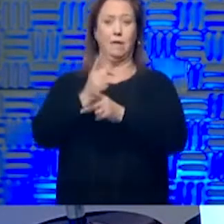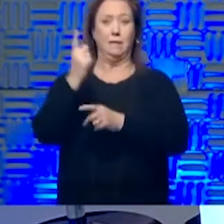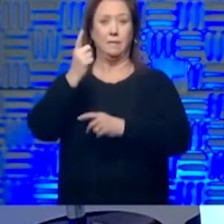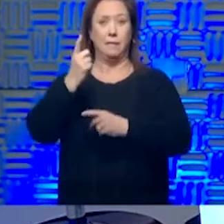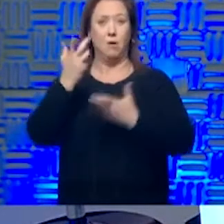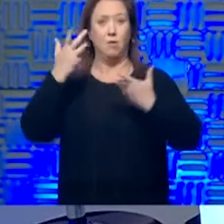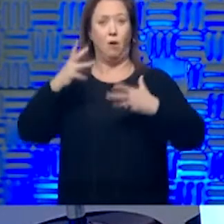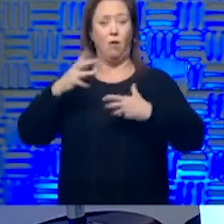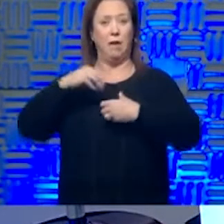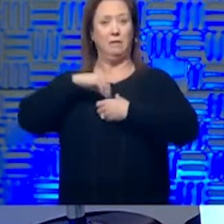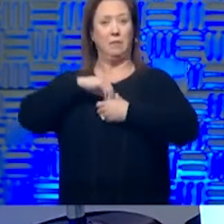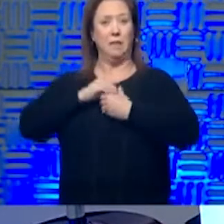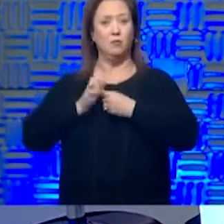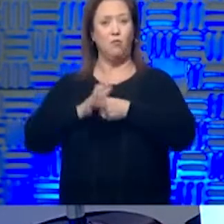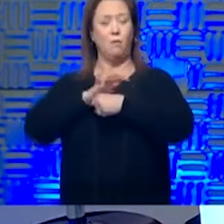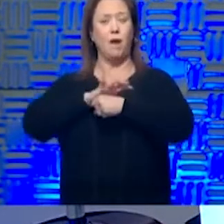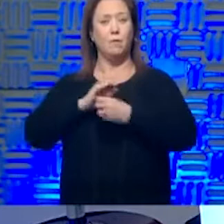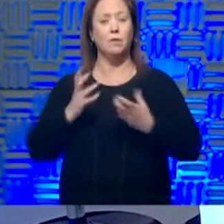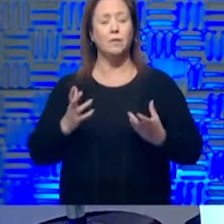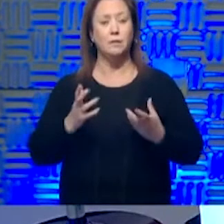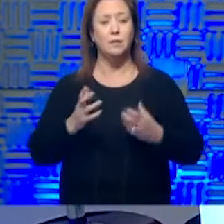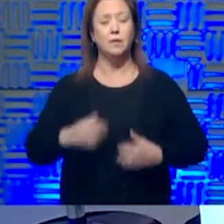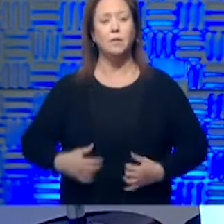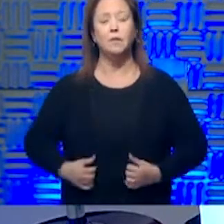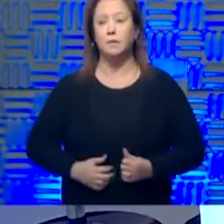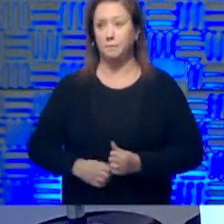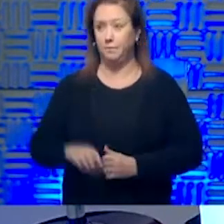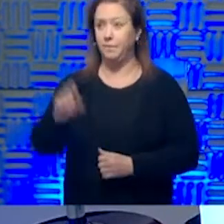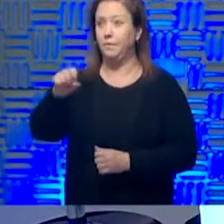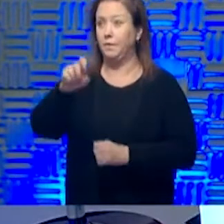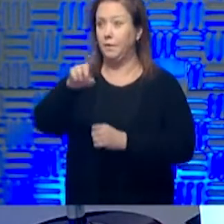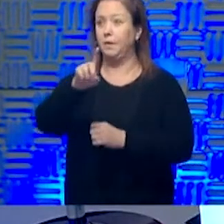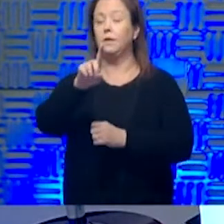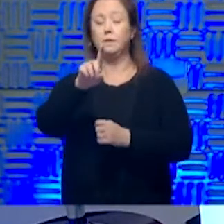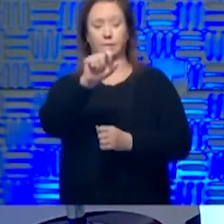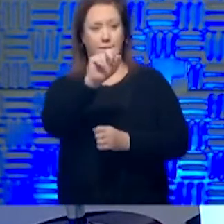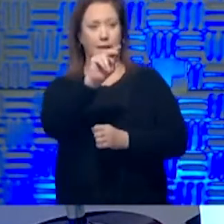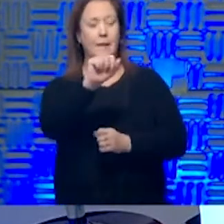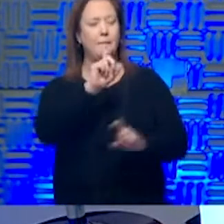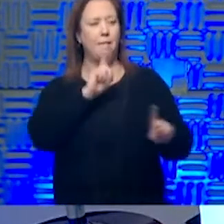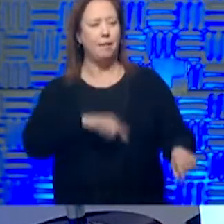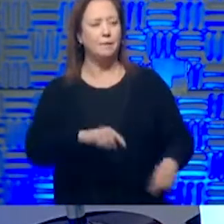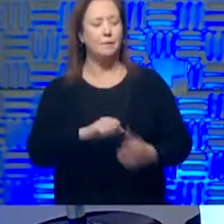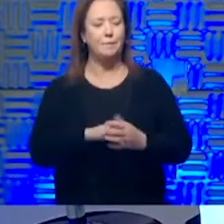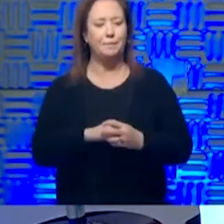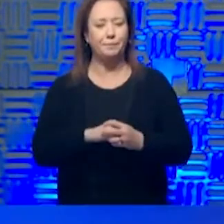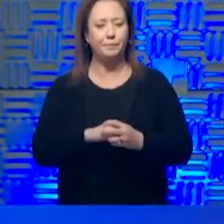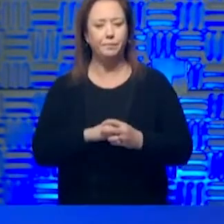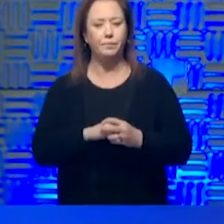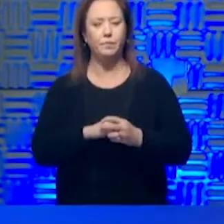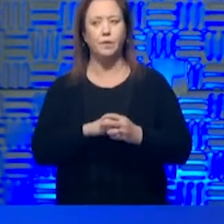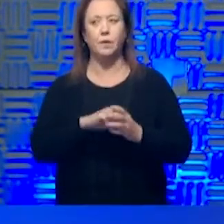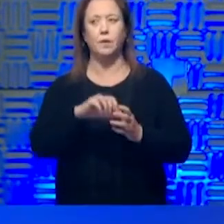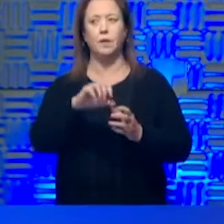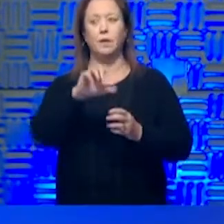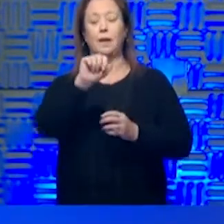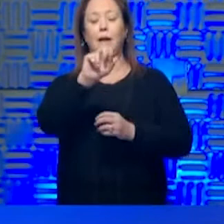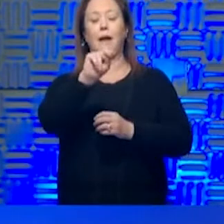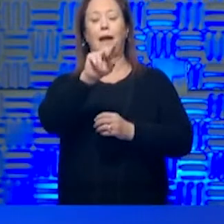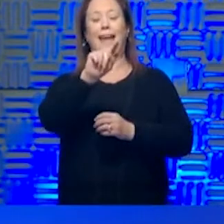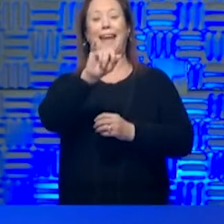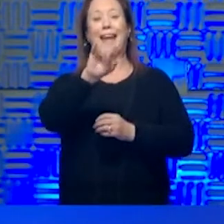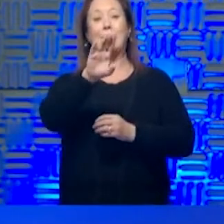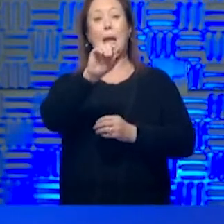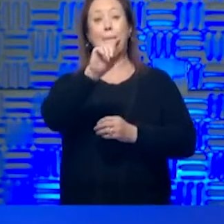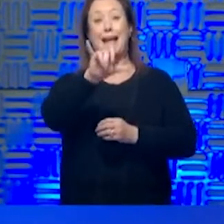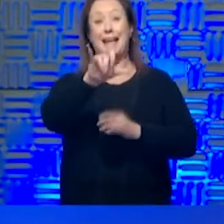already had coronavirus and beat it? You bet. Yeah. Dana? Yeah, definitely. I think serology or antibody tests are